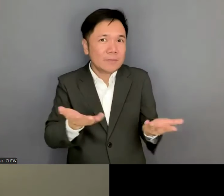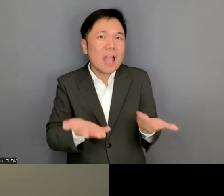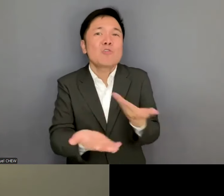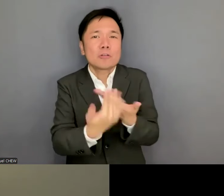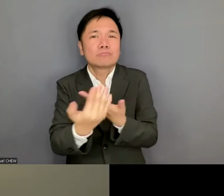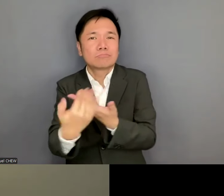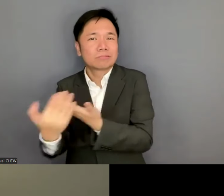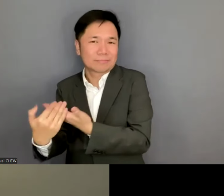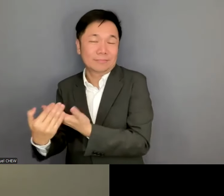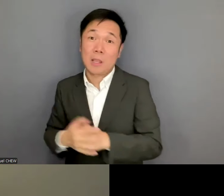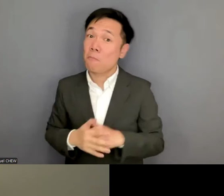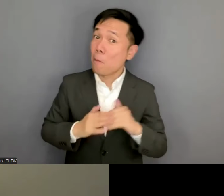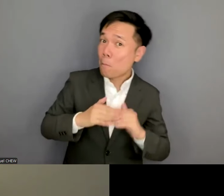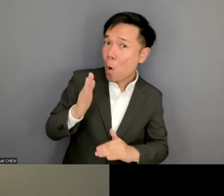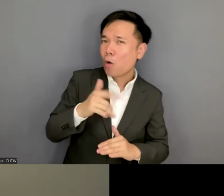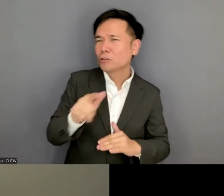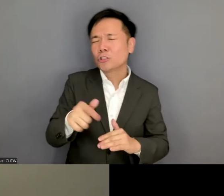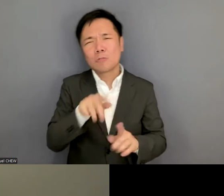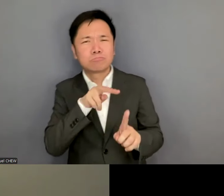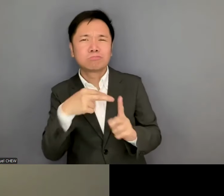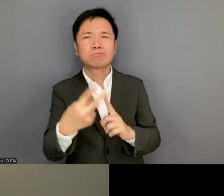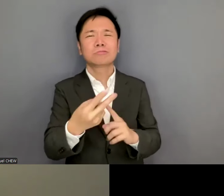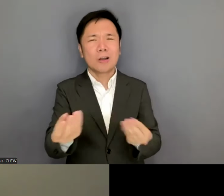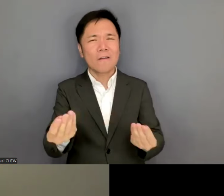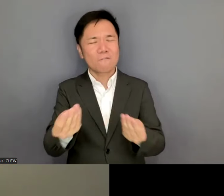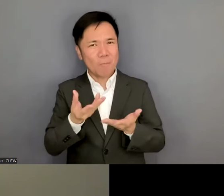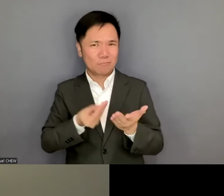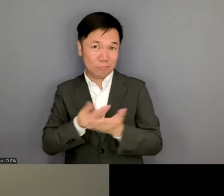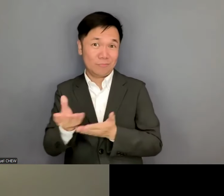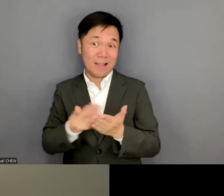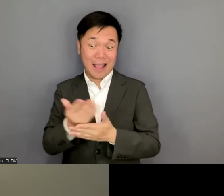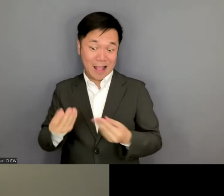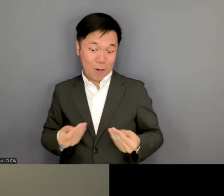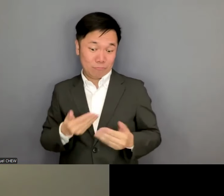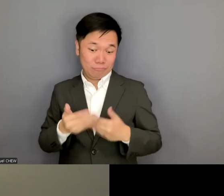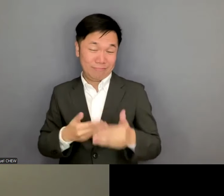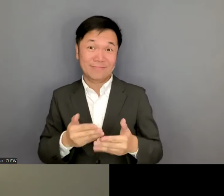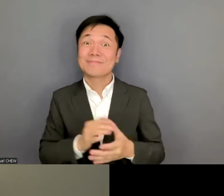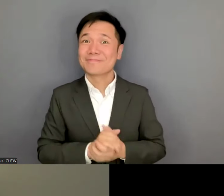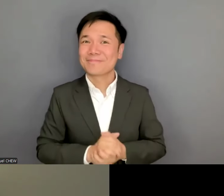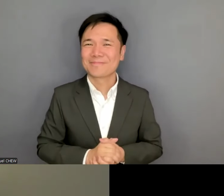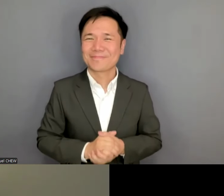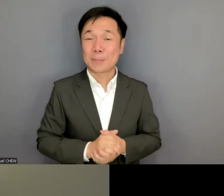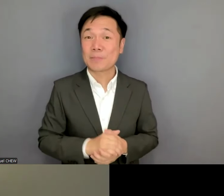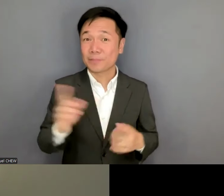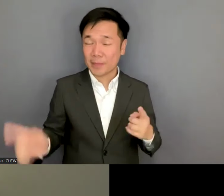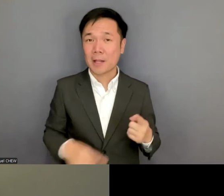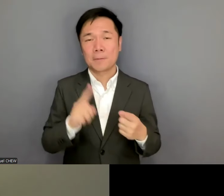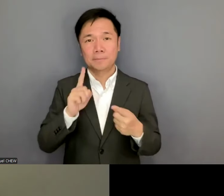engage more and provide your inputs and insights about how we can move forward, and especially talking about